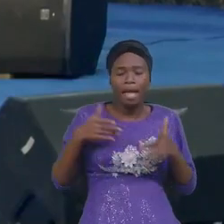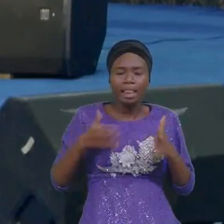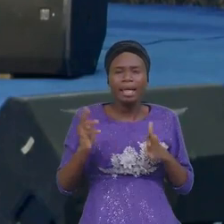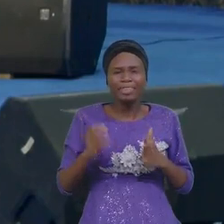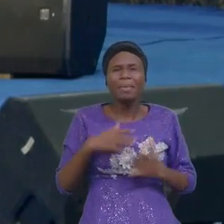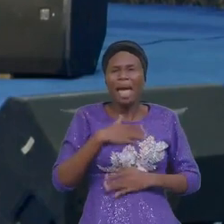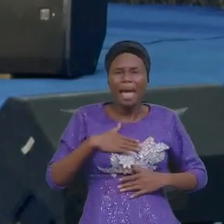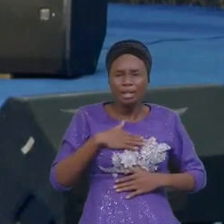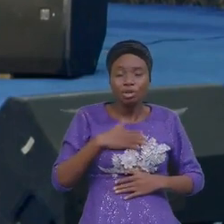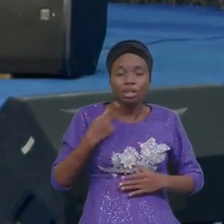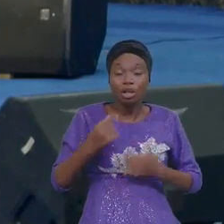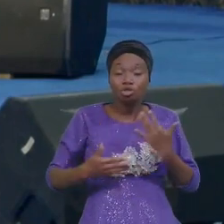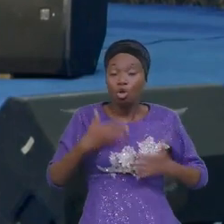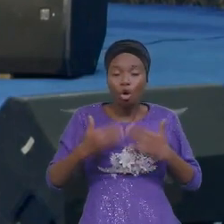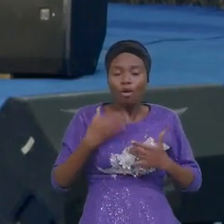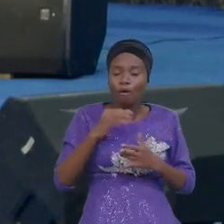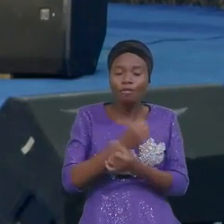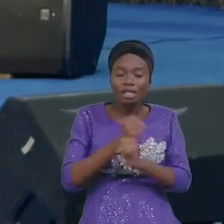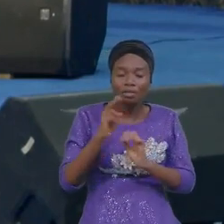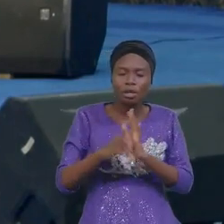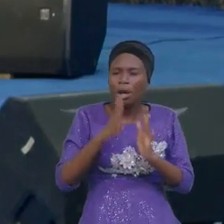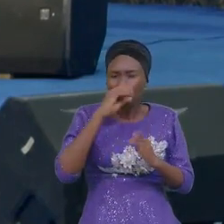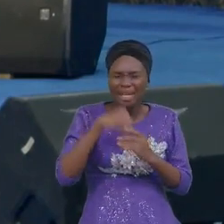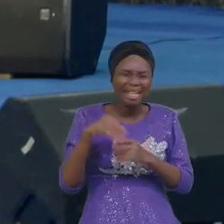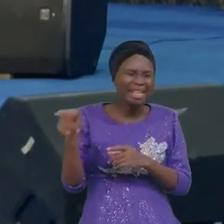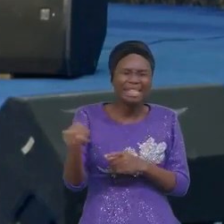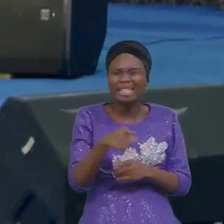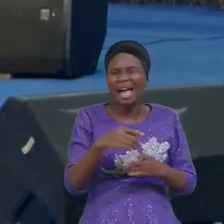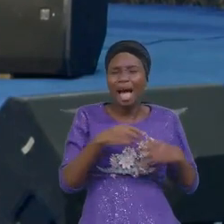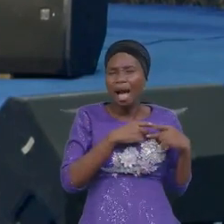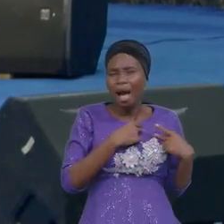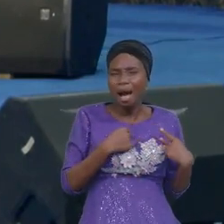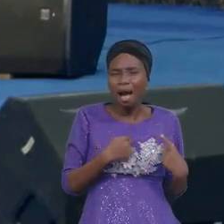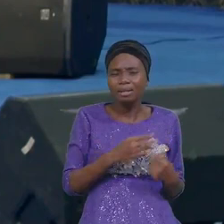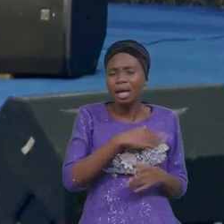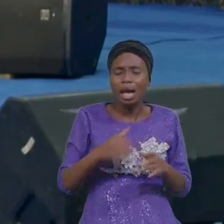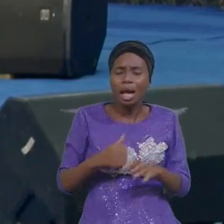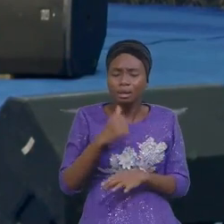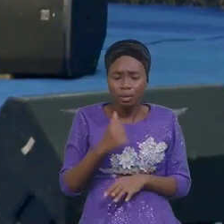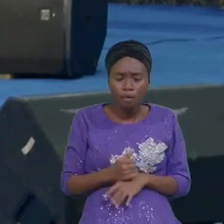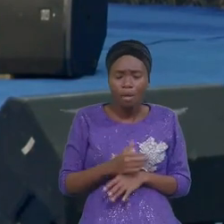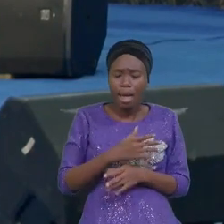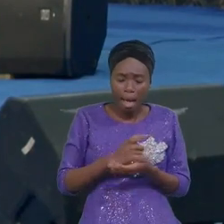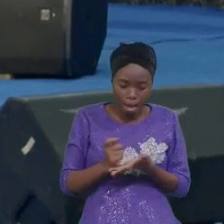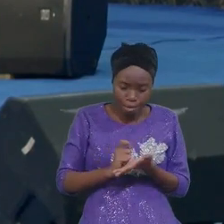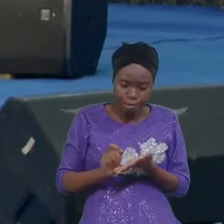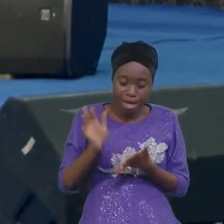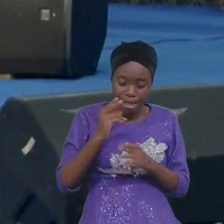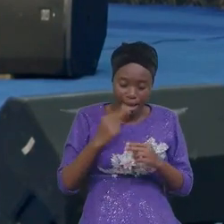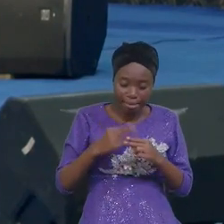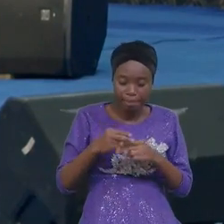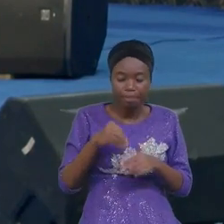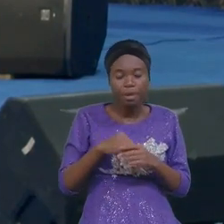of salvation be in their hearts and confirm and write their names in the book